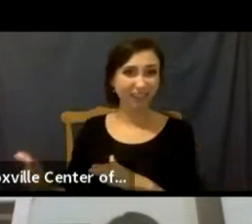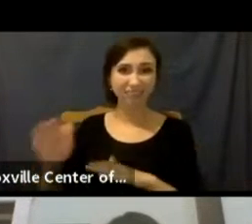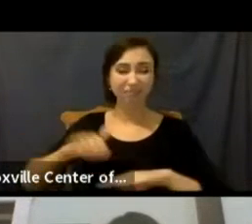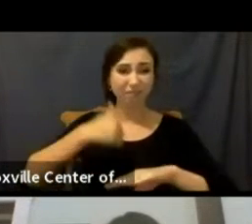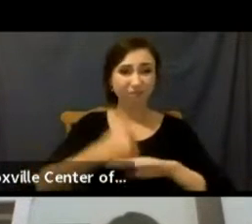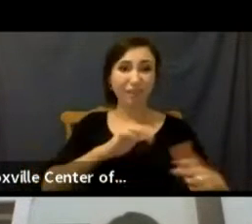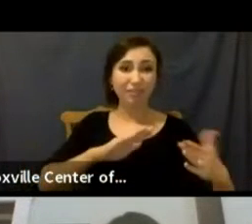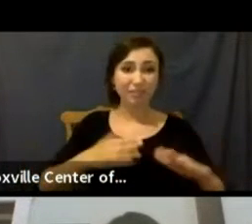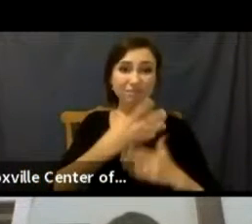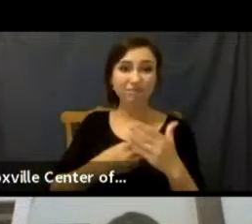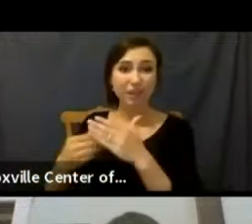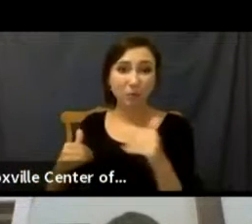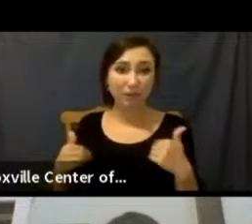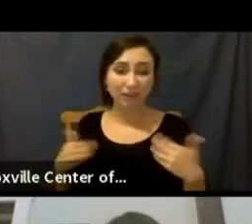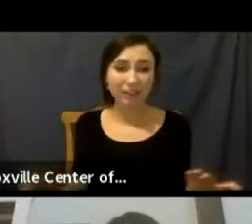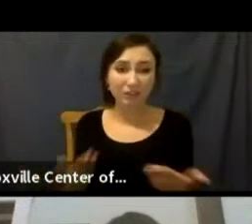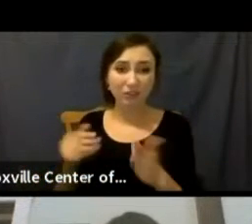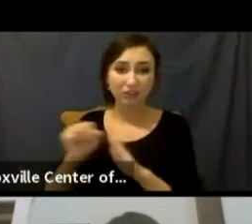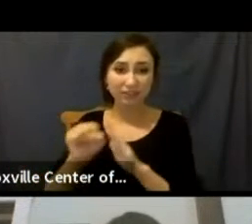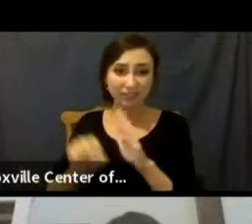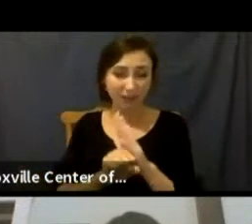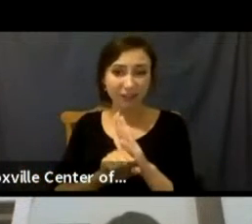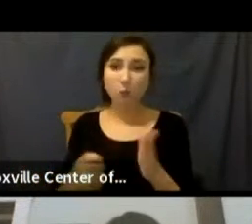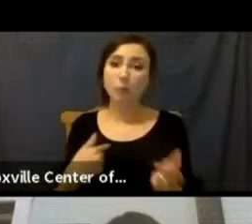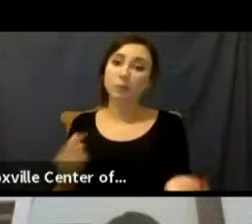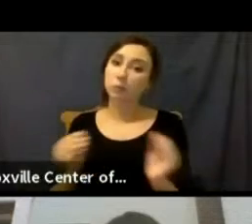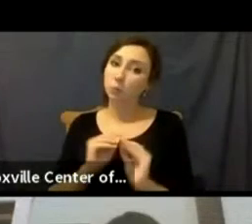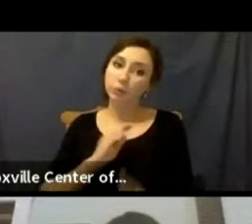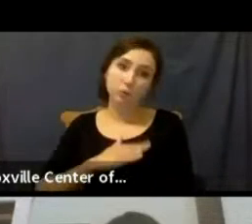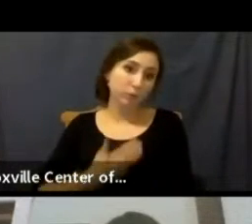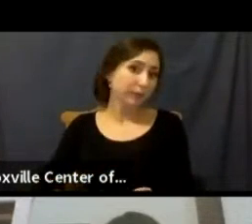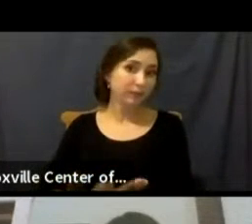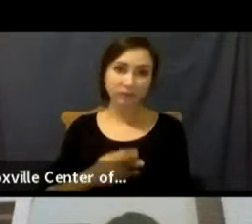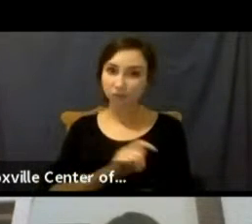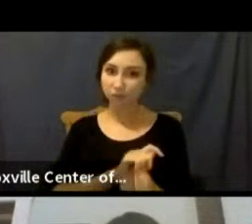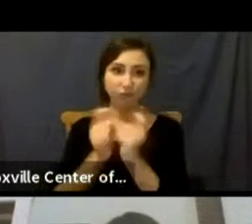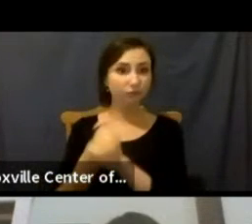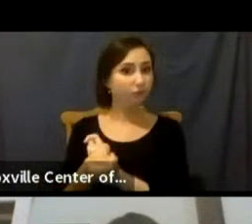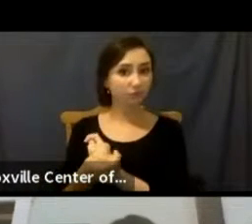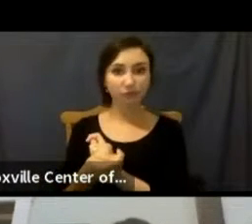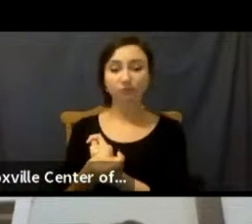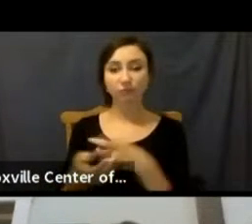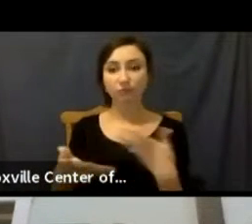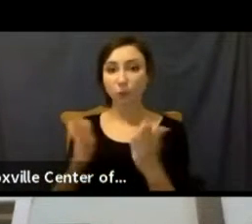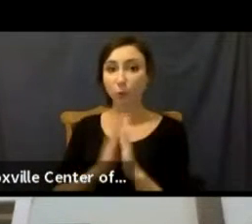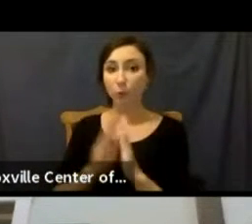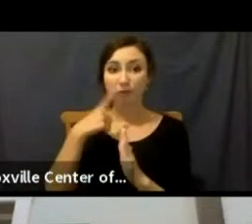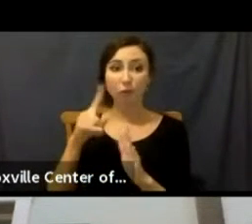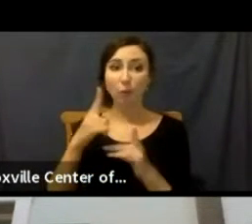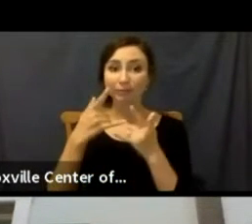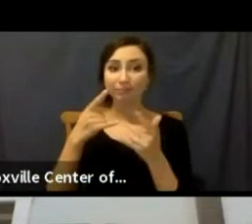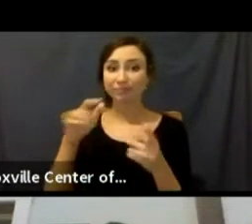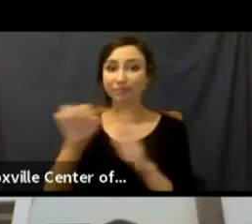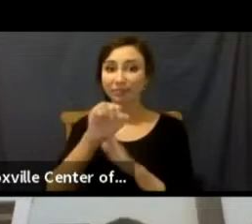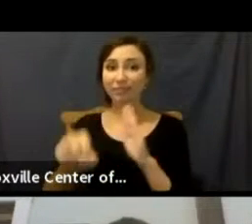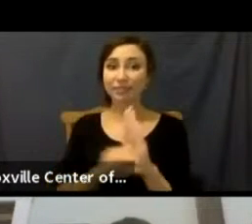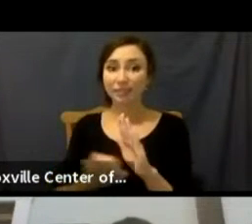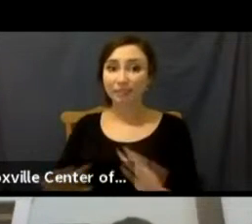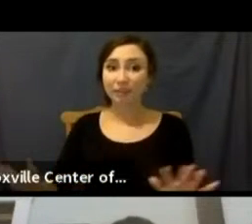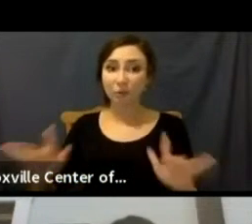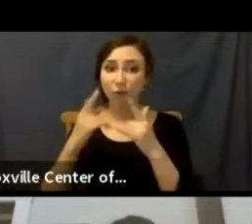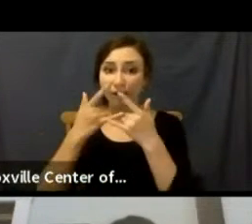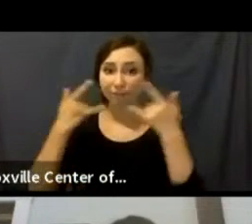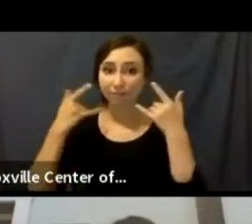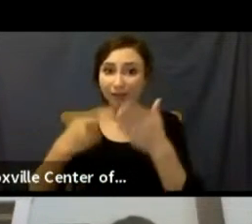state. So I would be more than willing to change this to a request for a statewide mask mandate